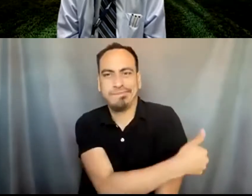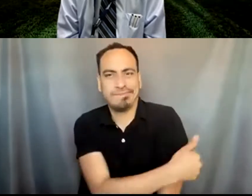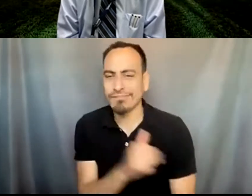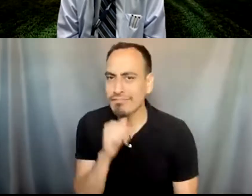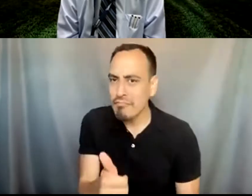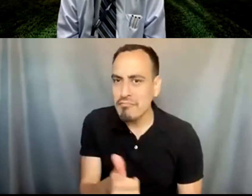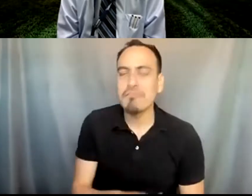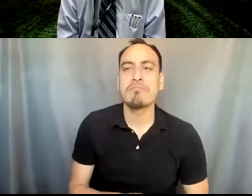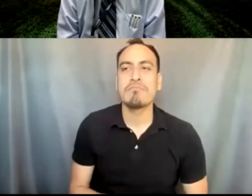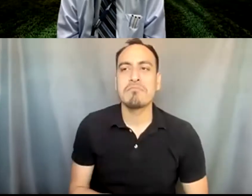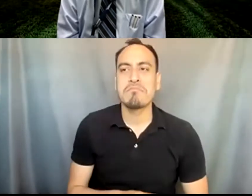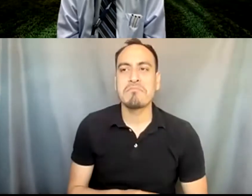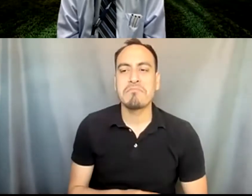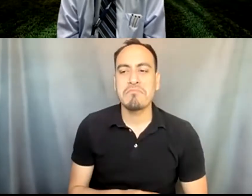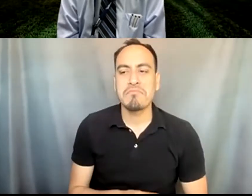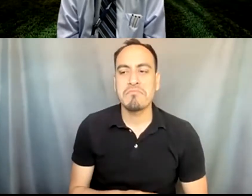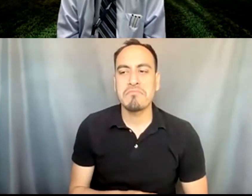this